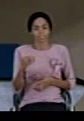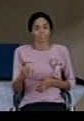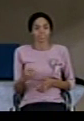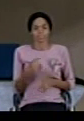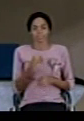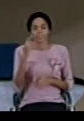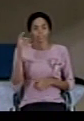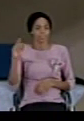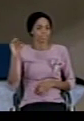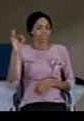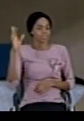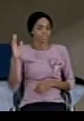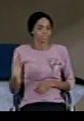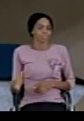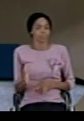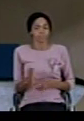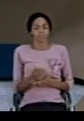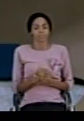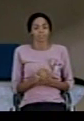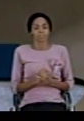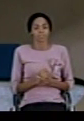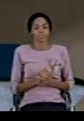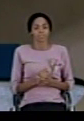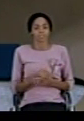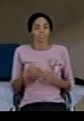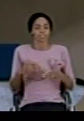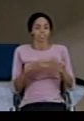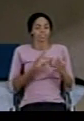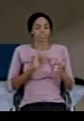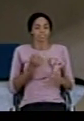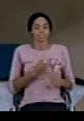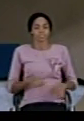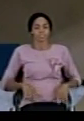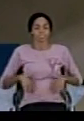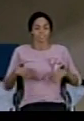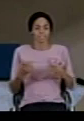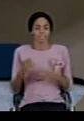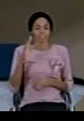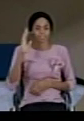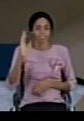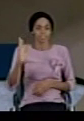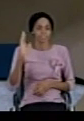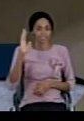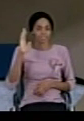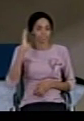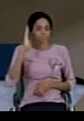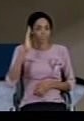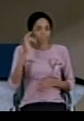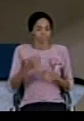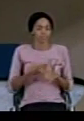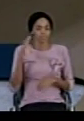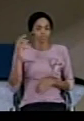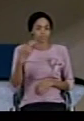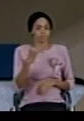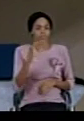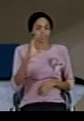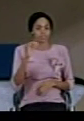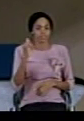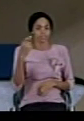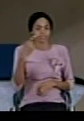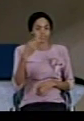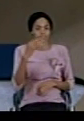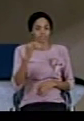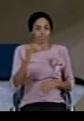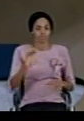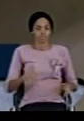Pastor Ike Okafor leads us to a live testimony from Chicago, USA. Chicago